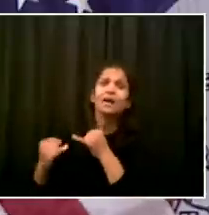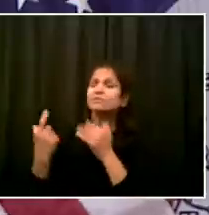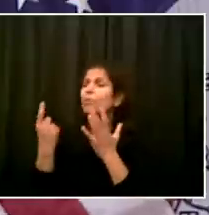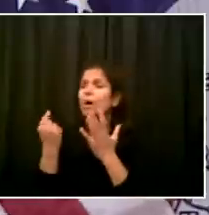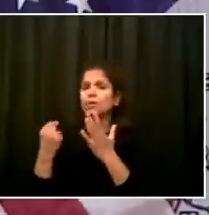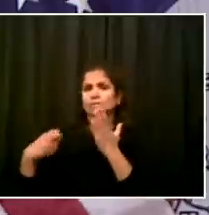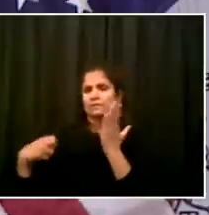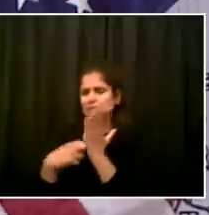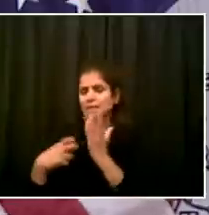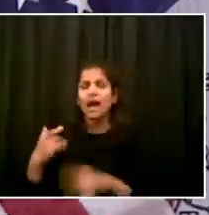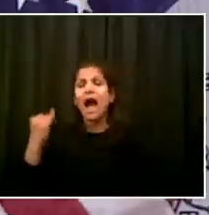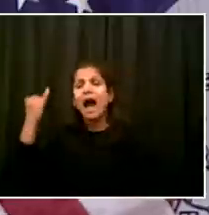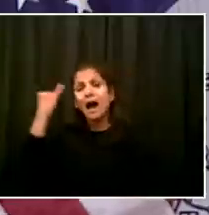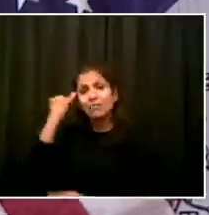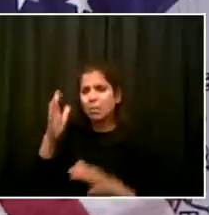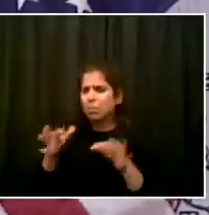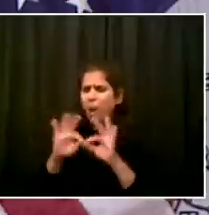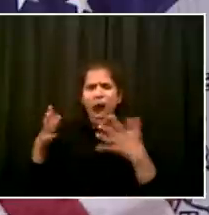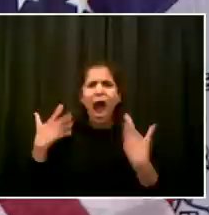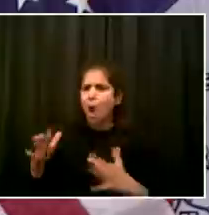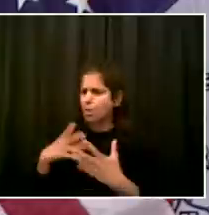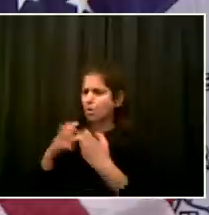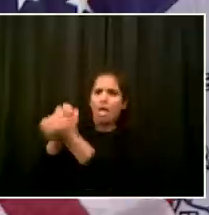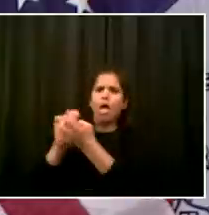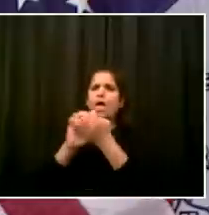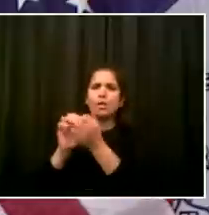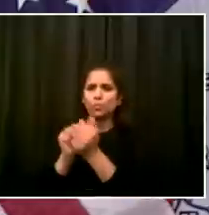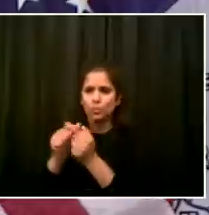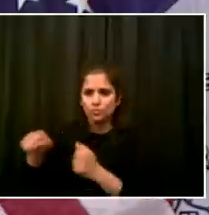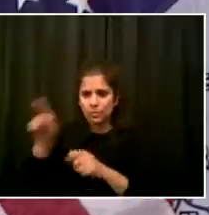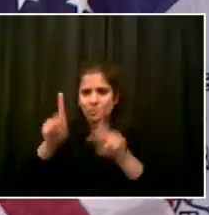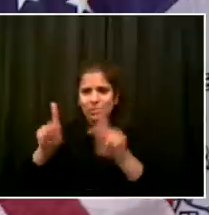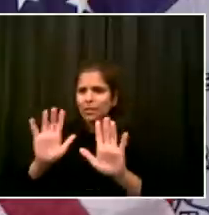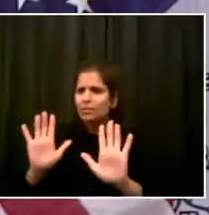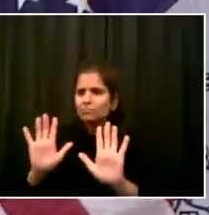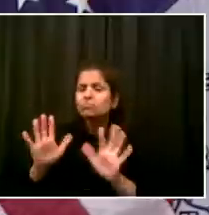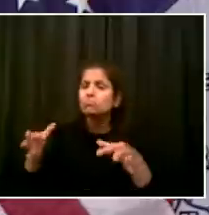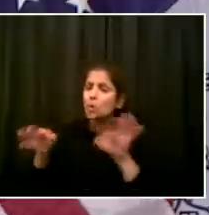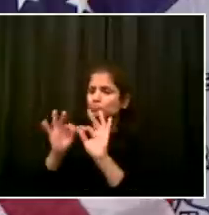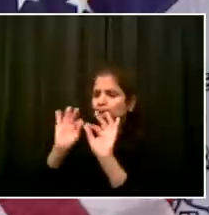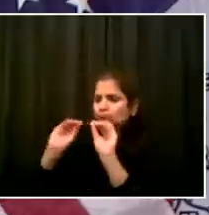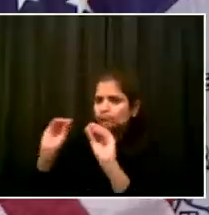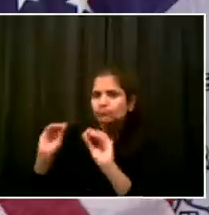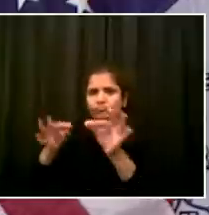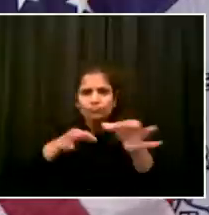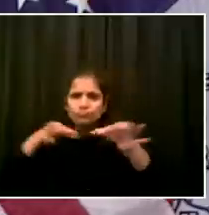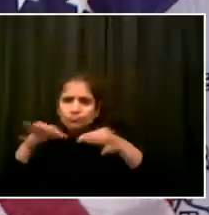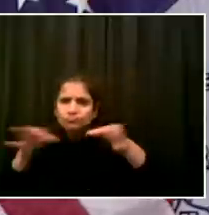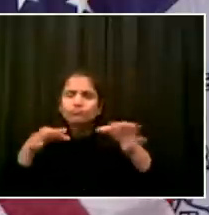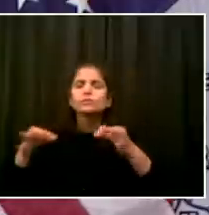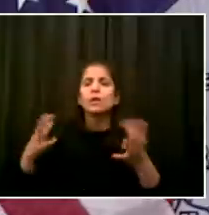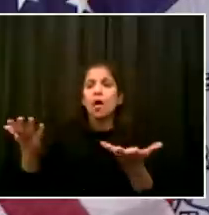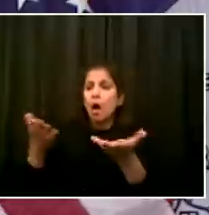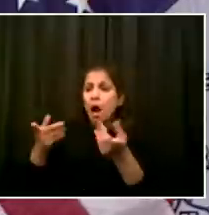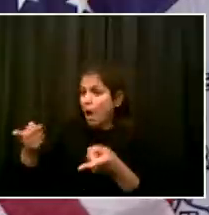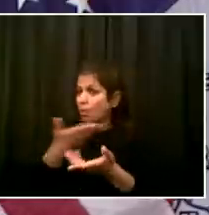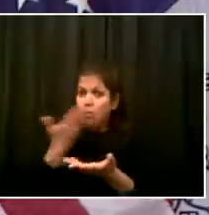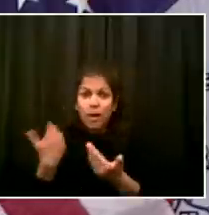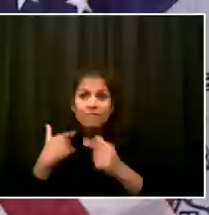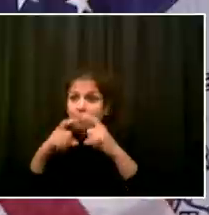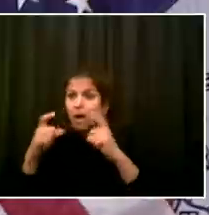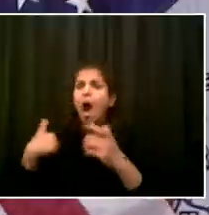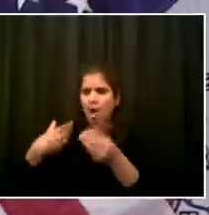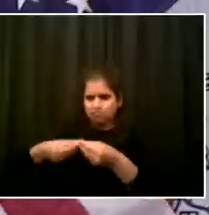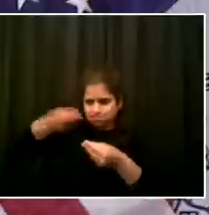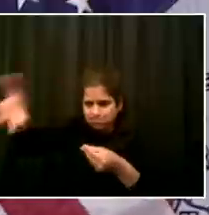to one end of the city to another. I expect it to be, considering everything that we've been through, considering the weather,